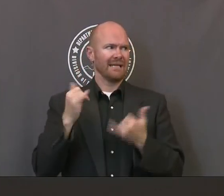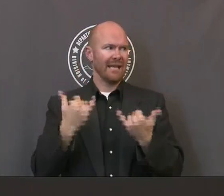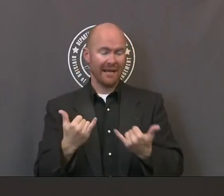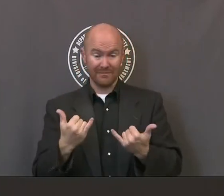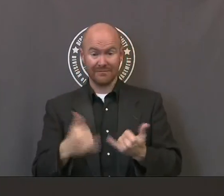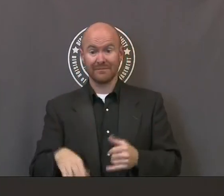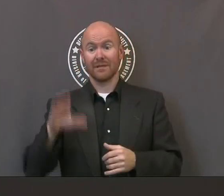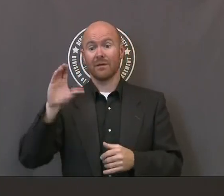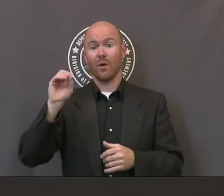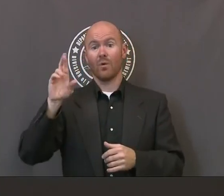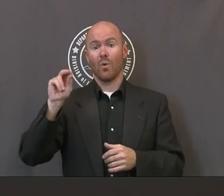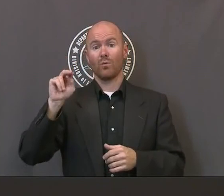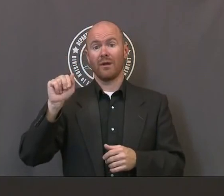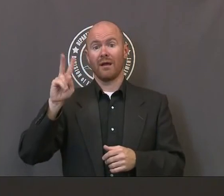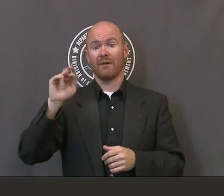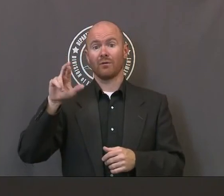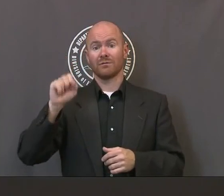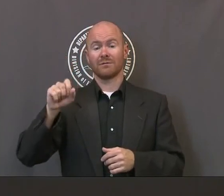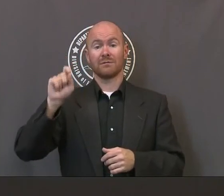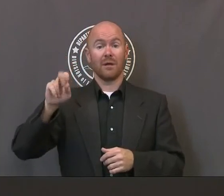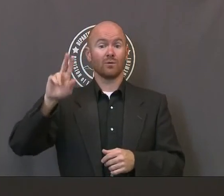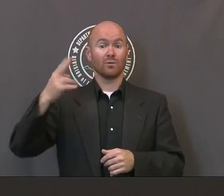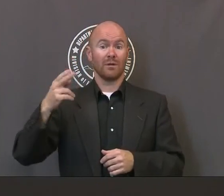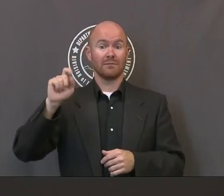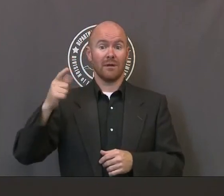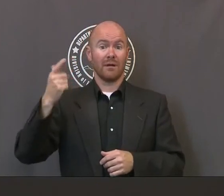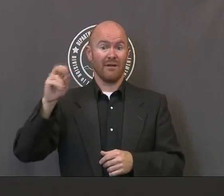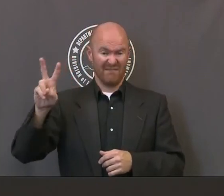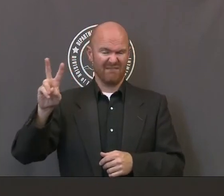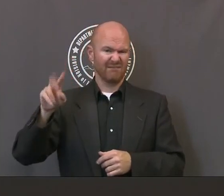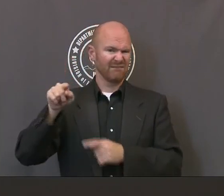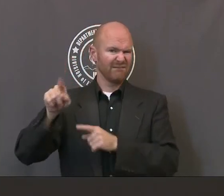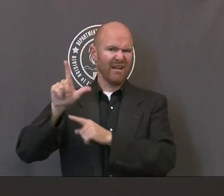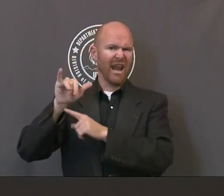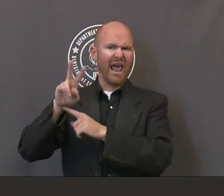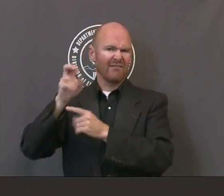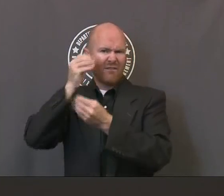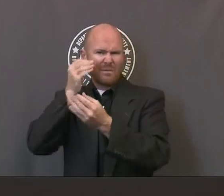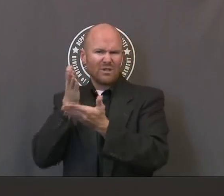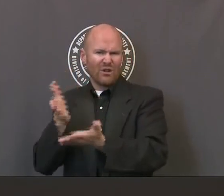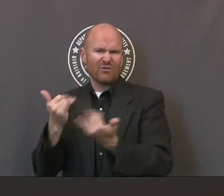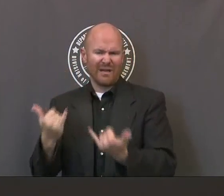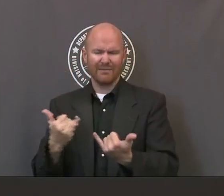time I checked, the coronavirus website is live and functioning, coronavirus.utah.gov. Thank you.